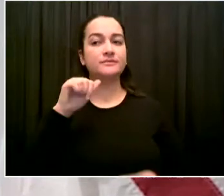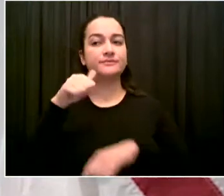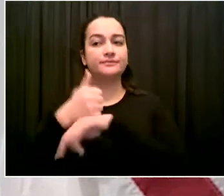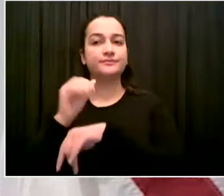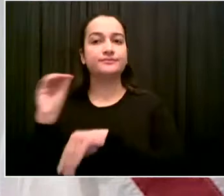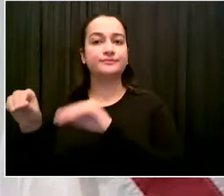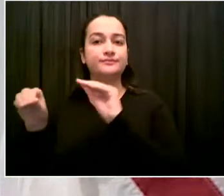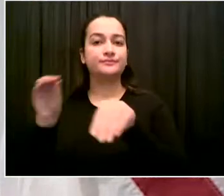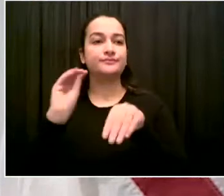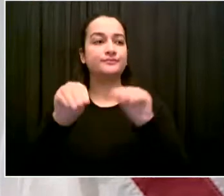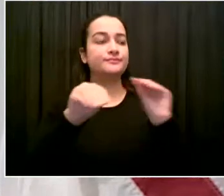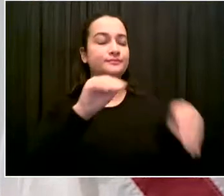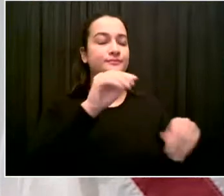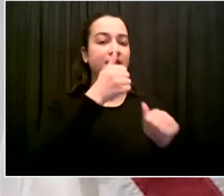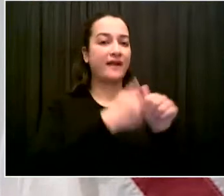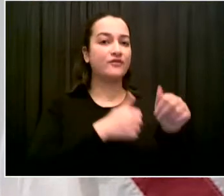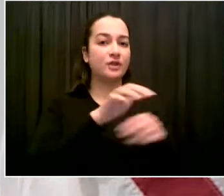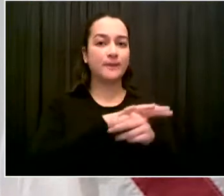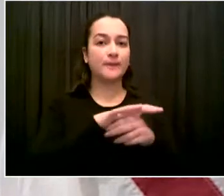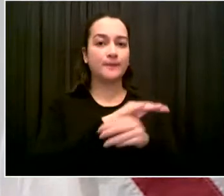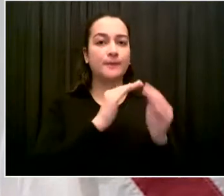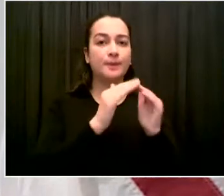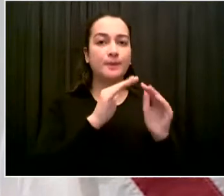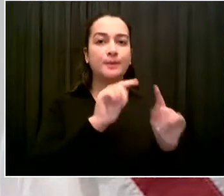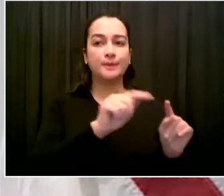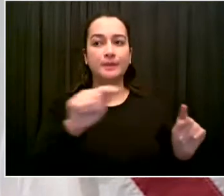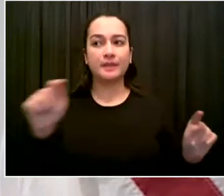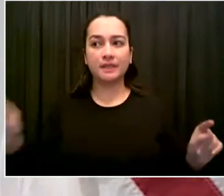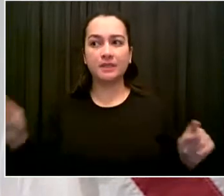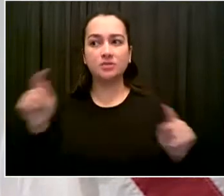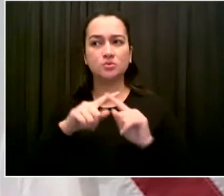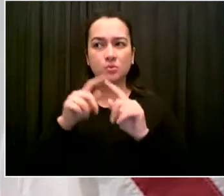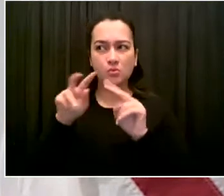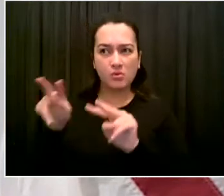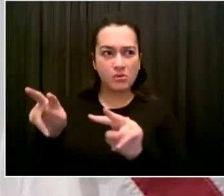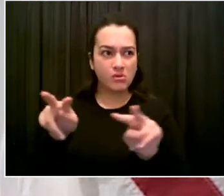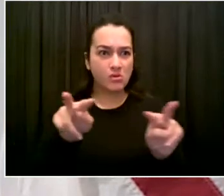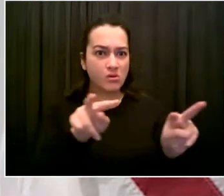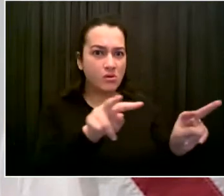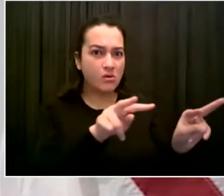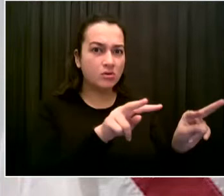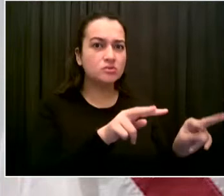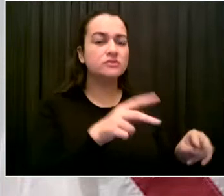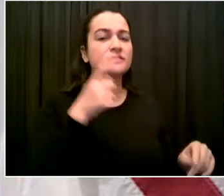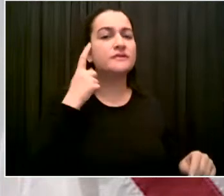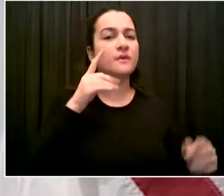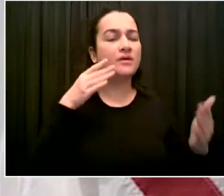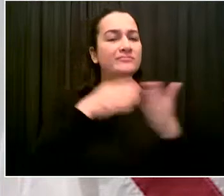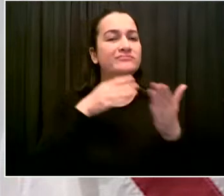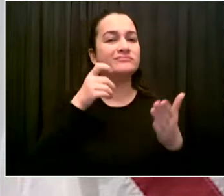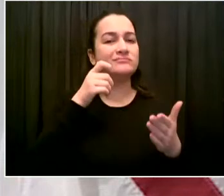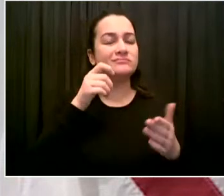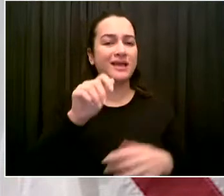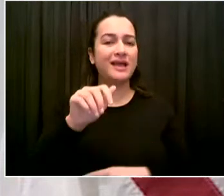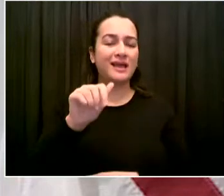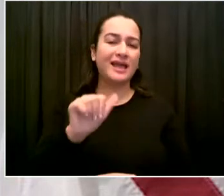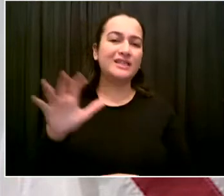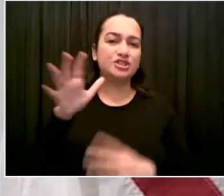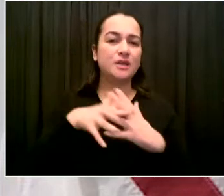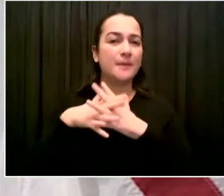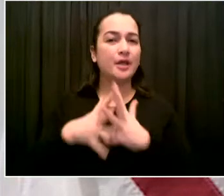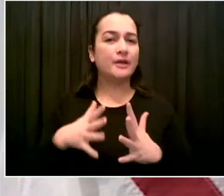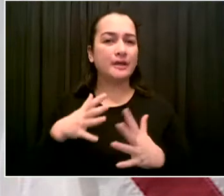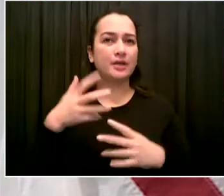that to combat this sort of prejudice? Yeah, this is, we've seen something really horrible,